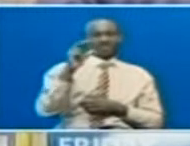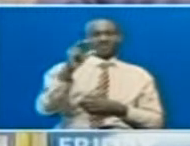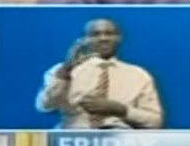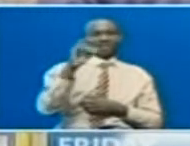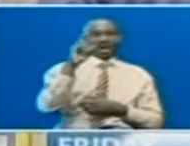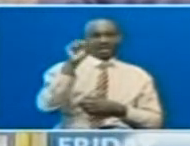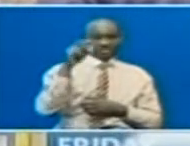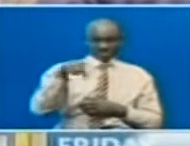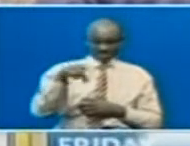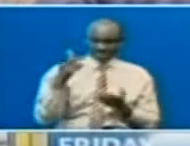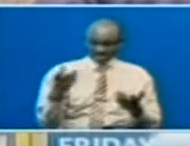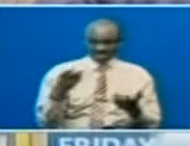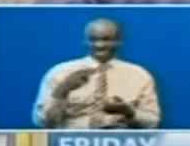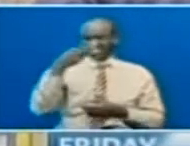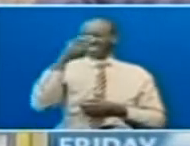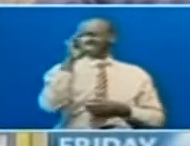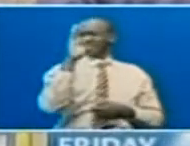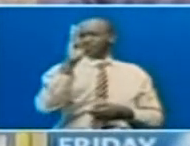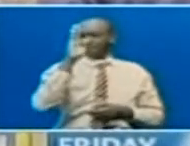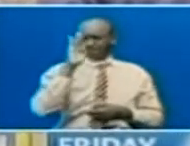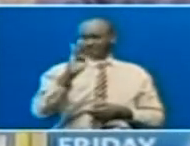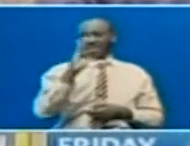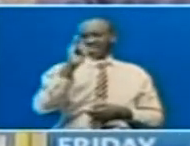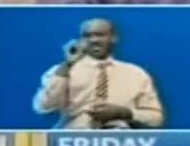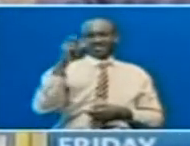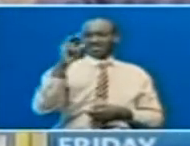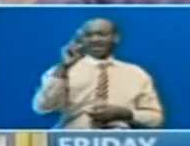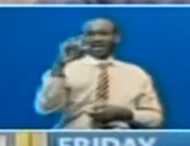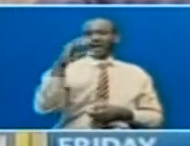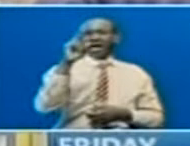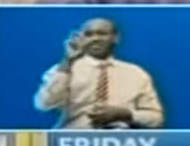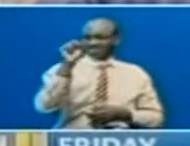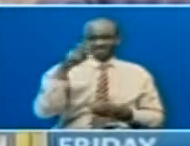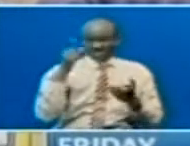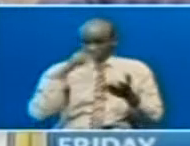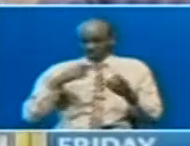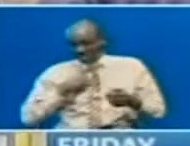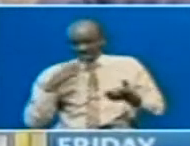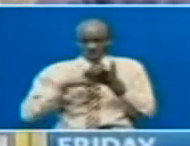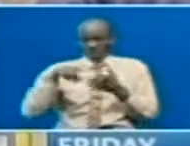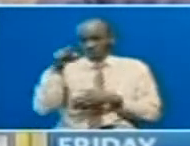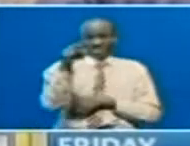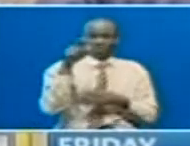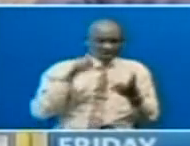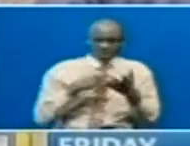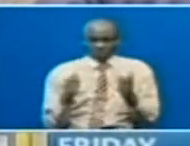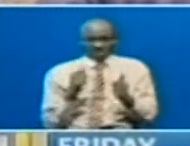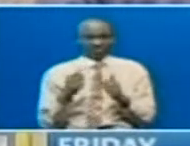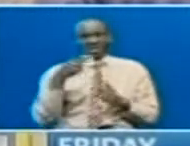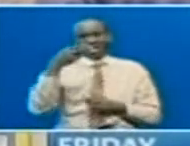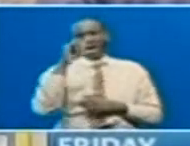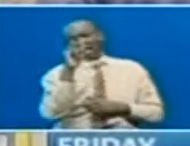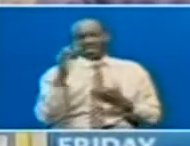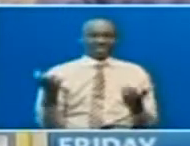saying hibiscus, and I was like, that's wrong. Who was right, Willis? Is it me or my colleague? Is it hibiscus or